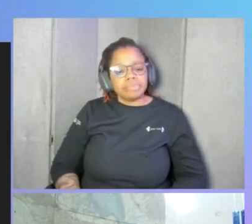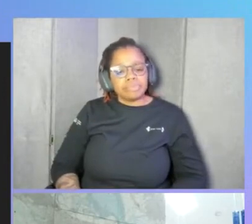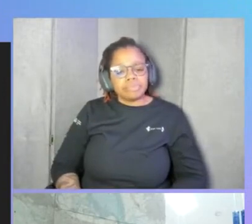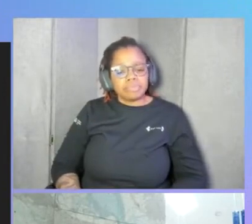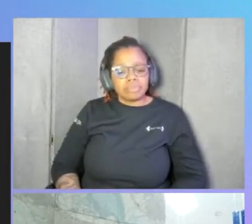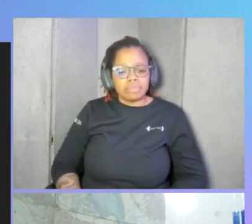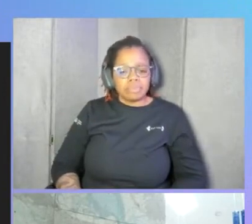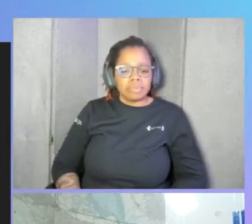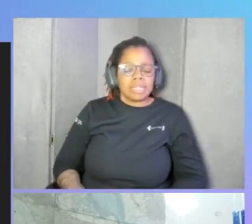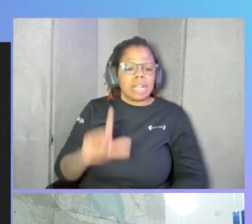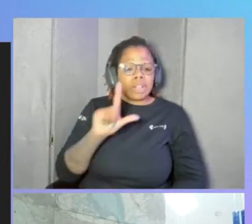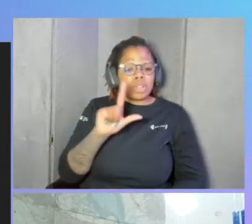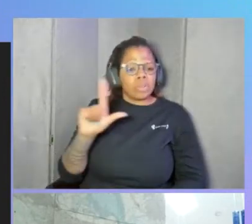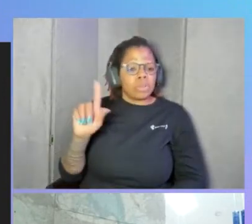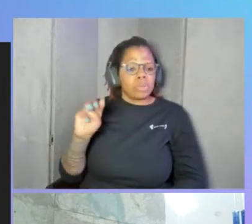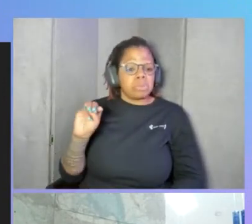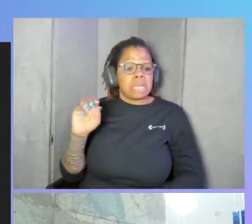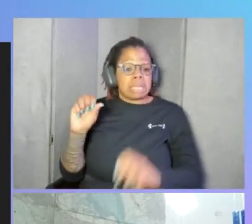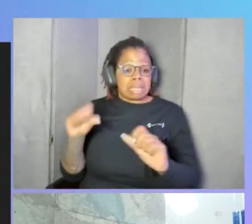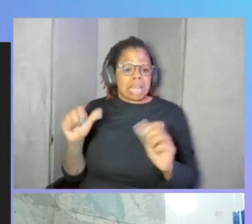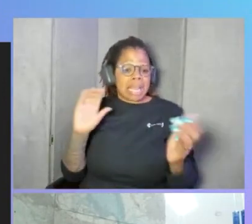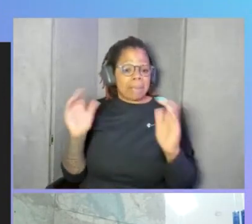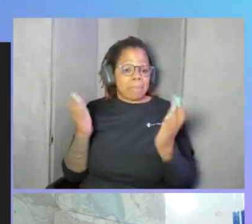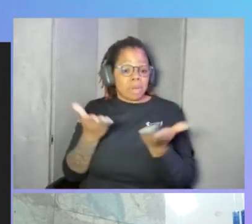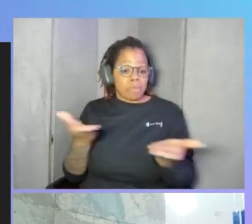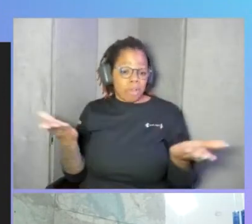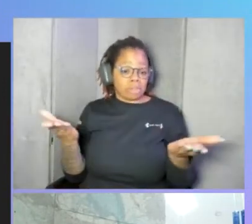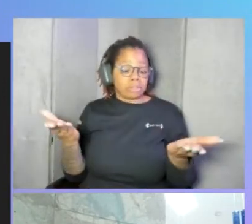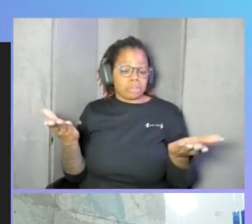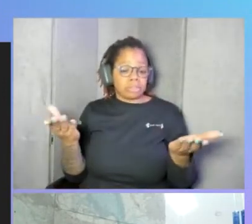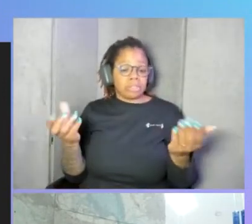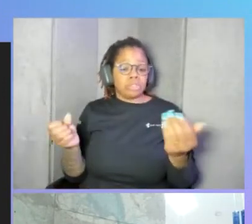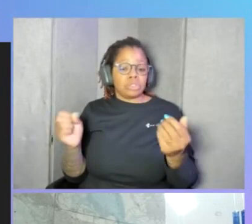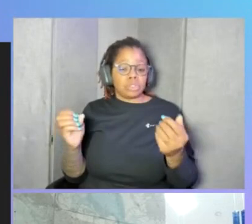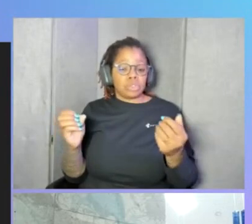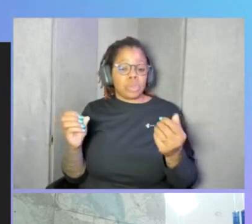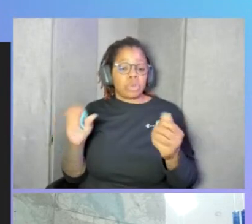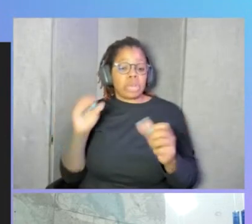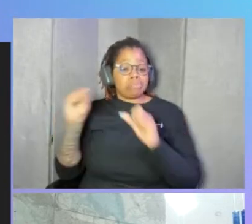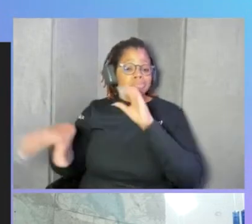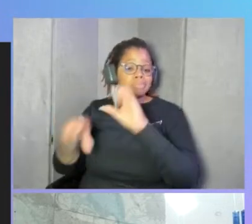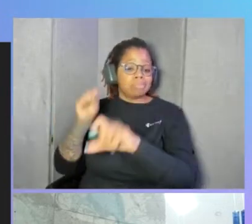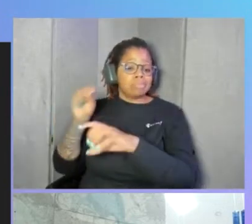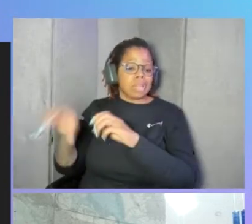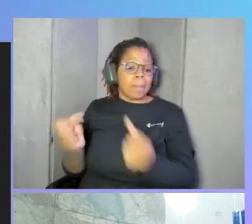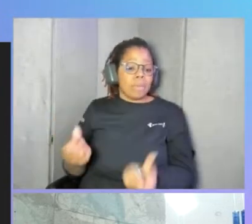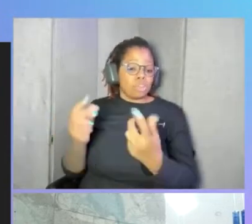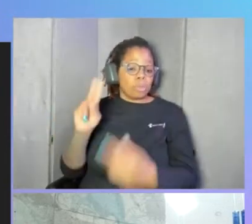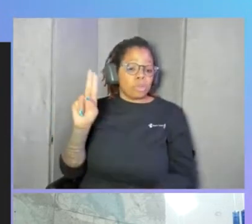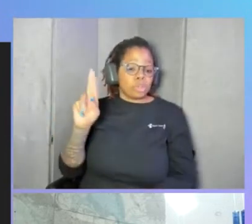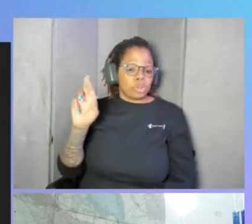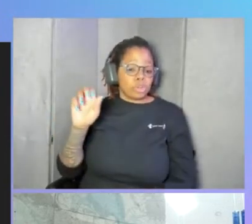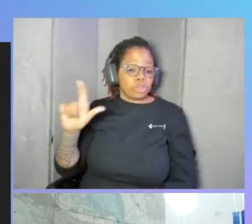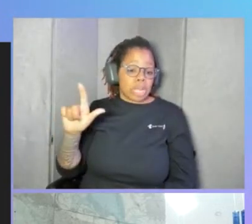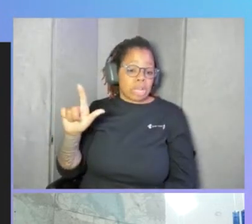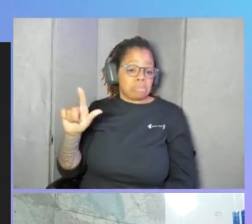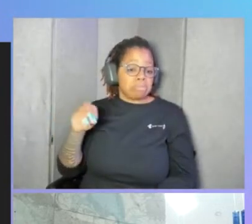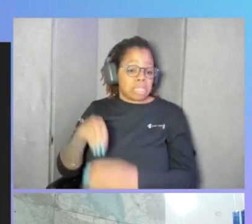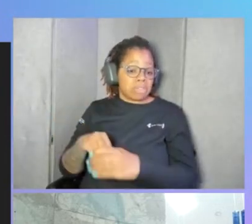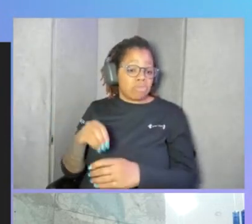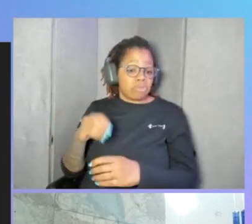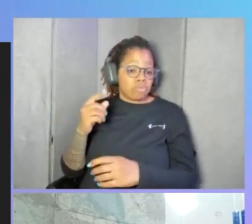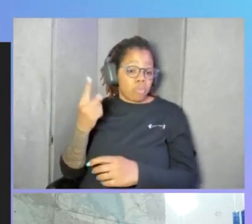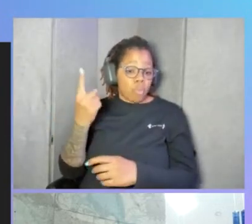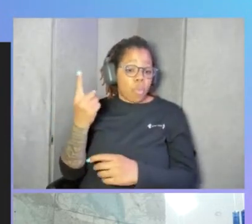Local language models can compare products. So you can give it multiple URLs within a single product